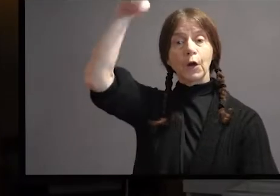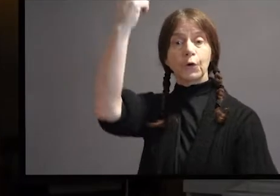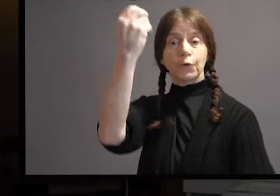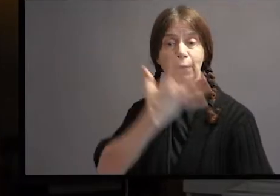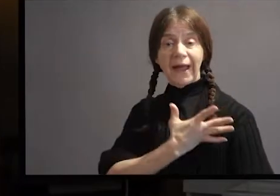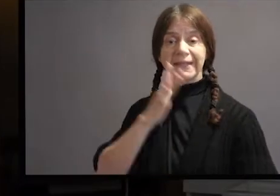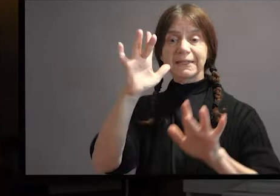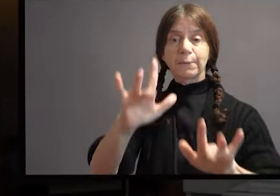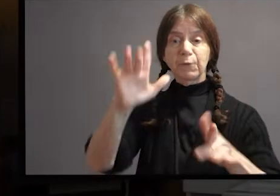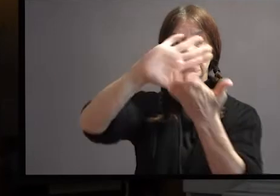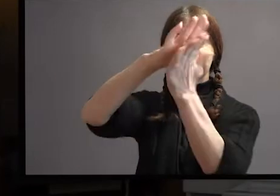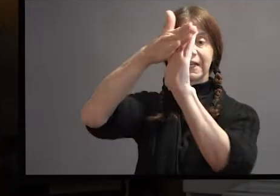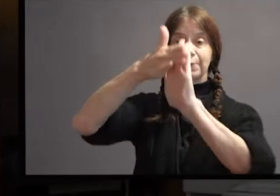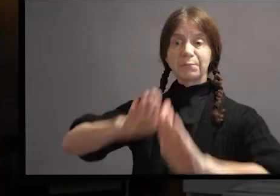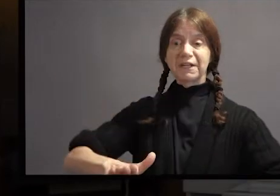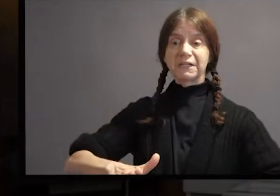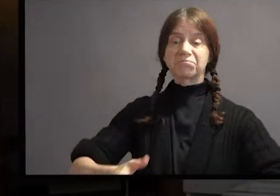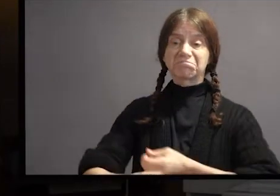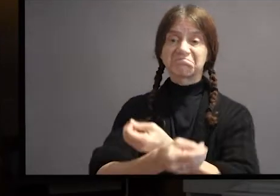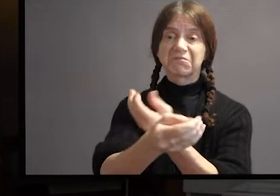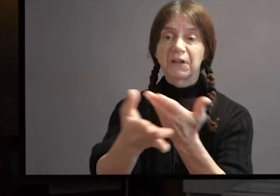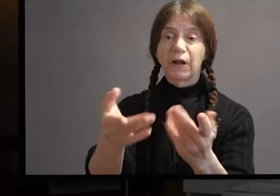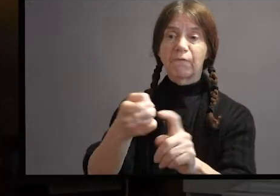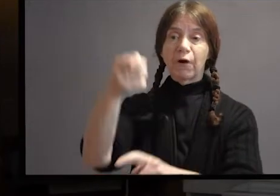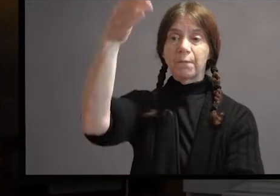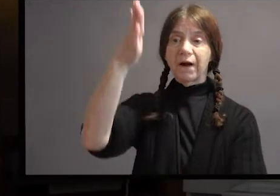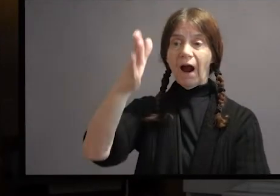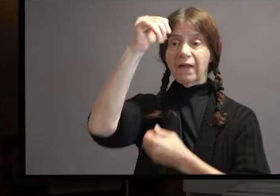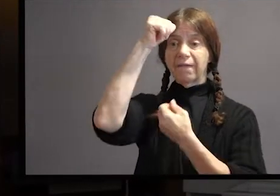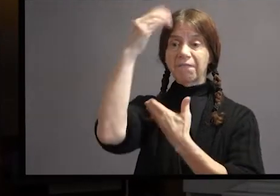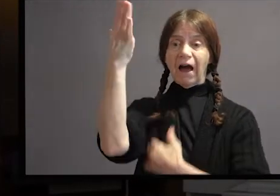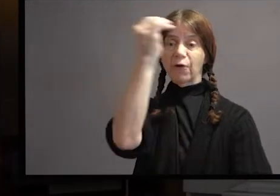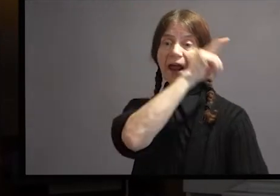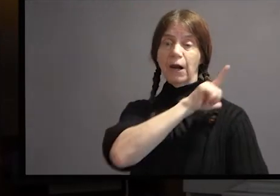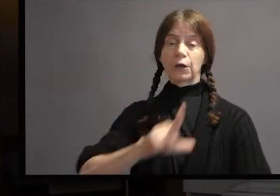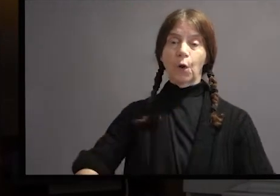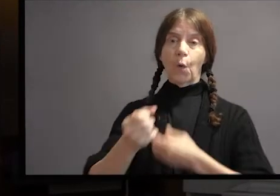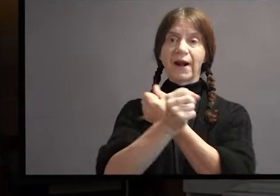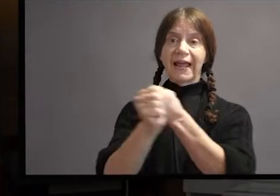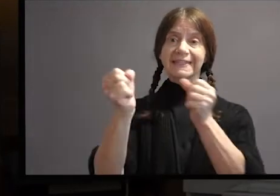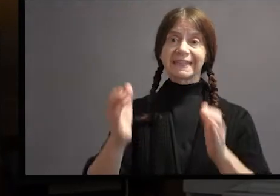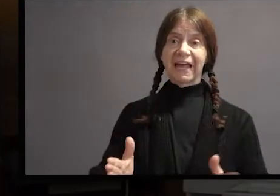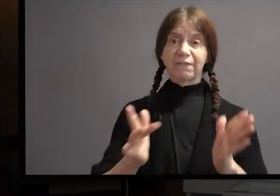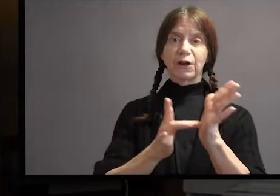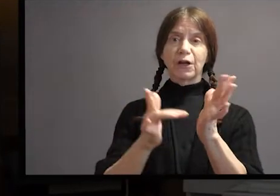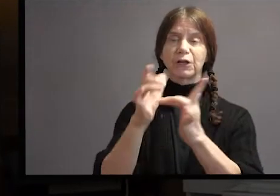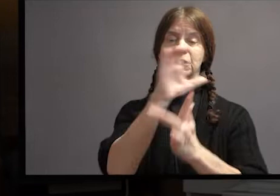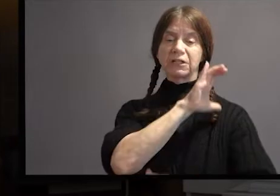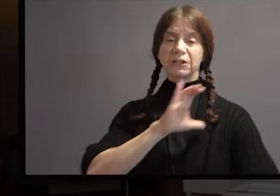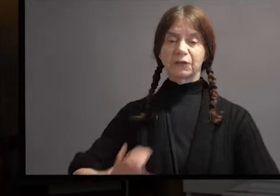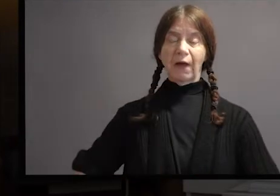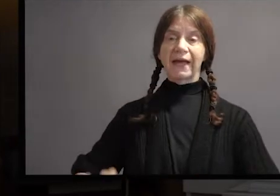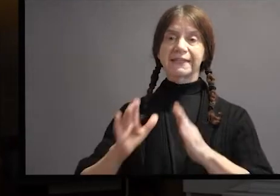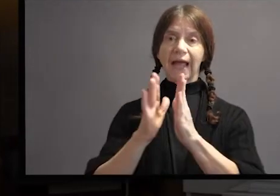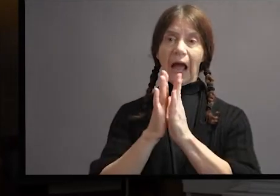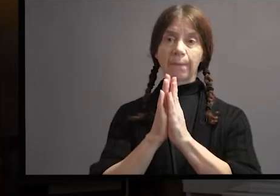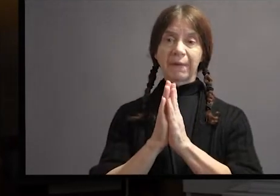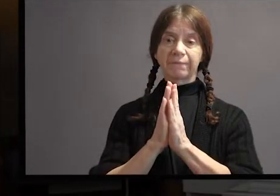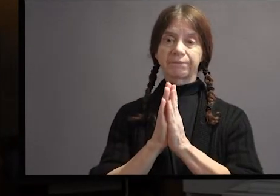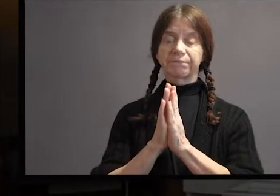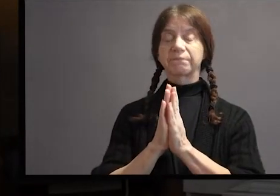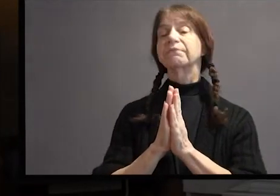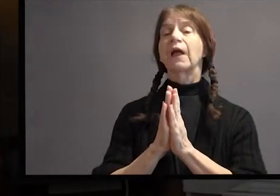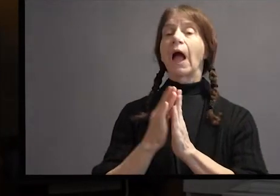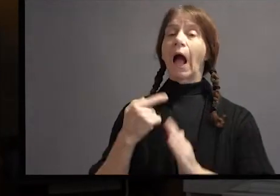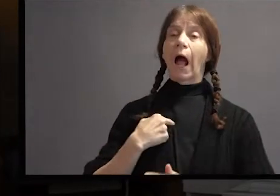Grace, mercy, and peace to you from God our Father, from our Lord and Savior, Jesus Christ. Amen. Our